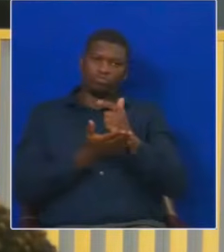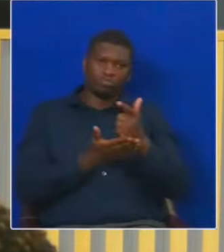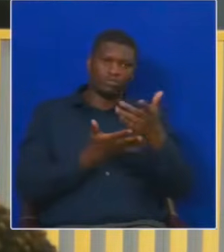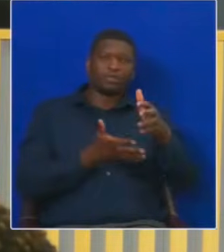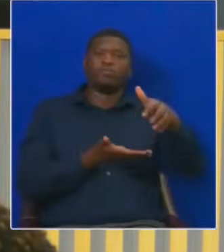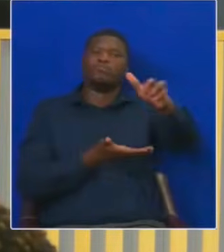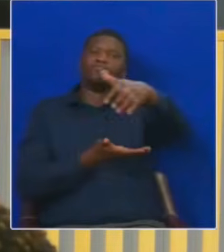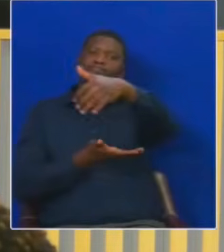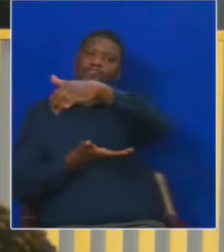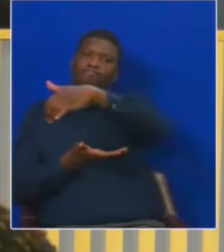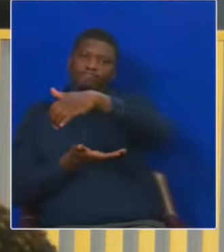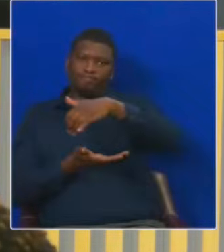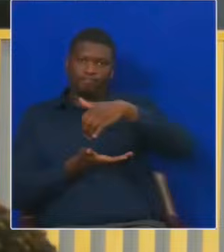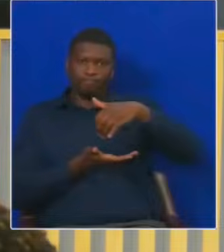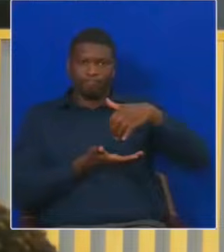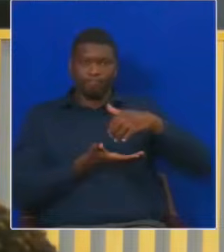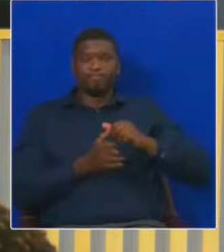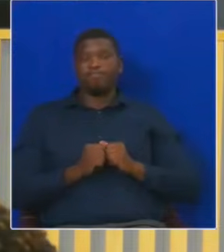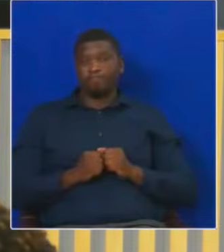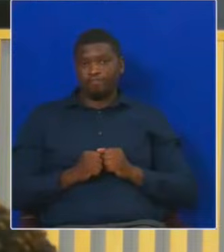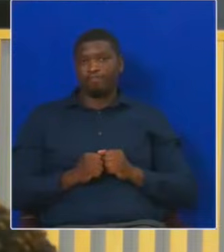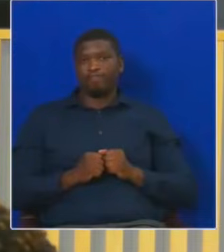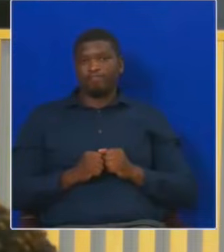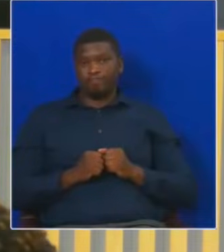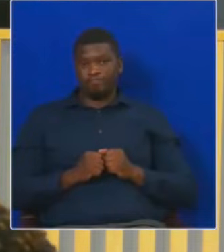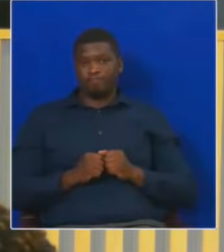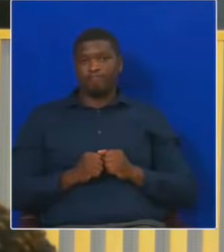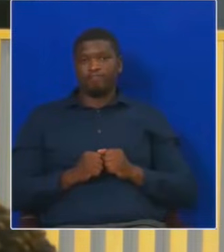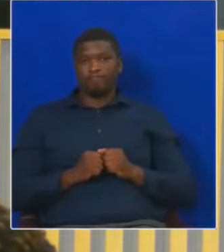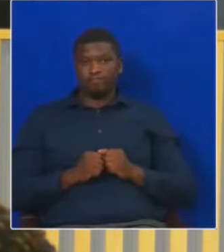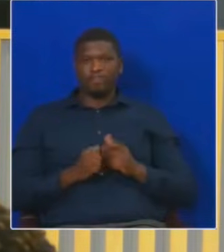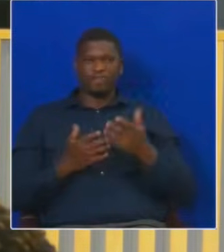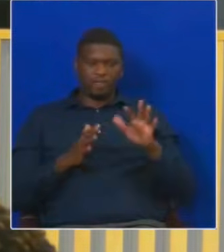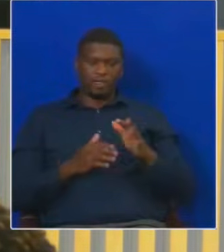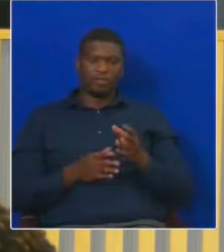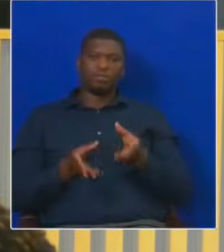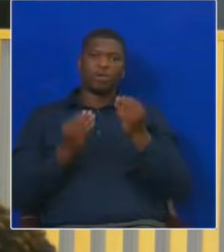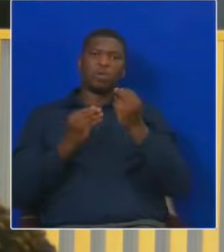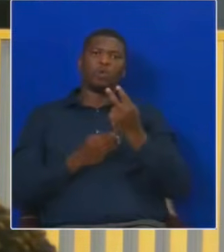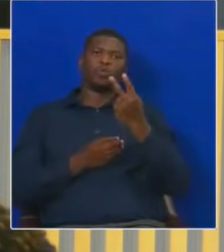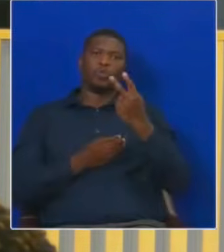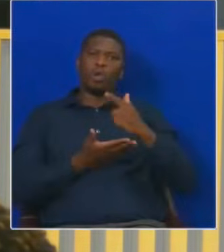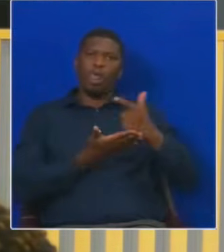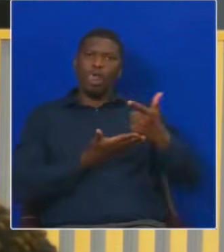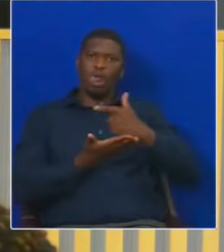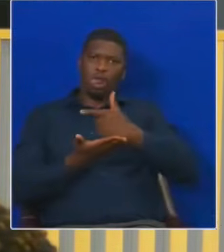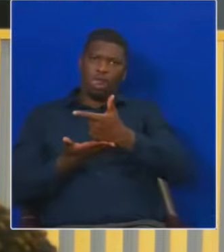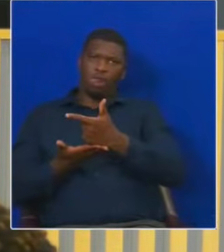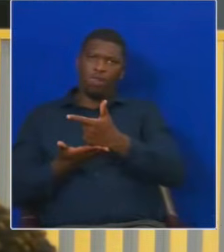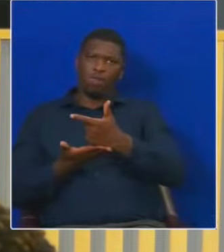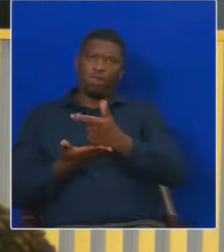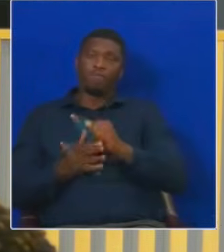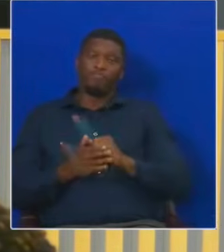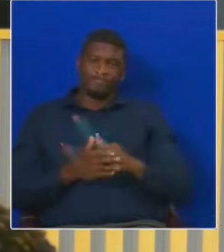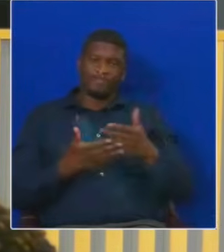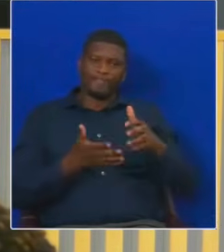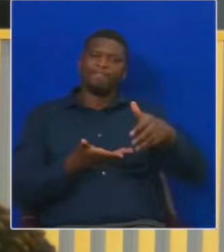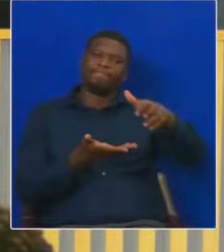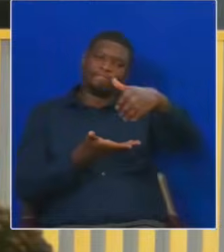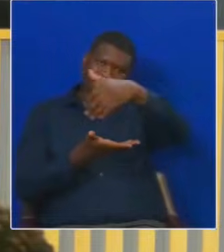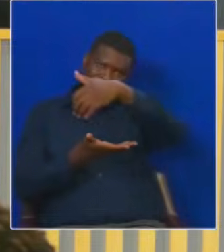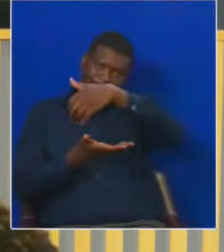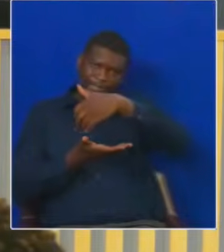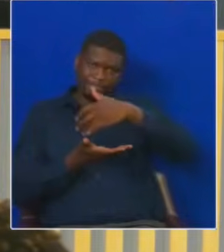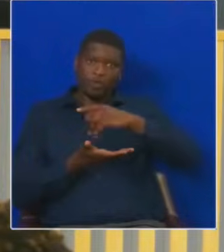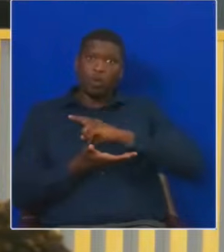or I will say they indeed acquired the 2 laptops that belonged to Transnet,